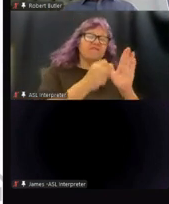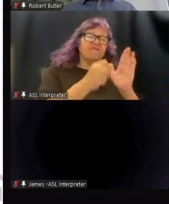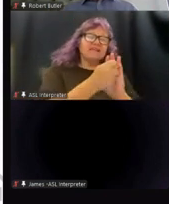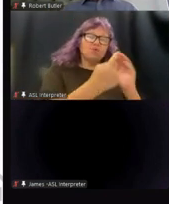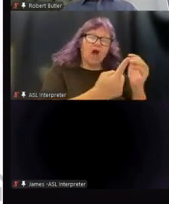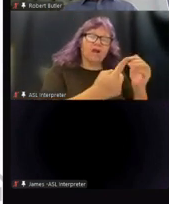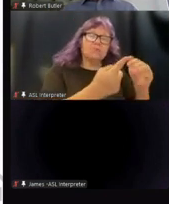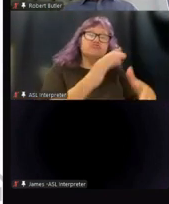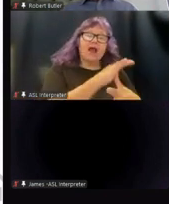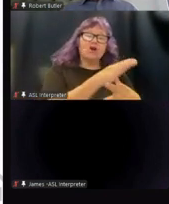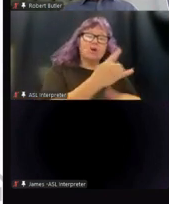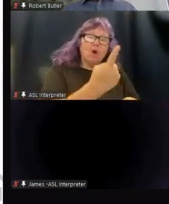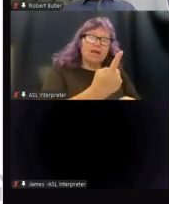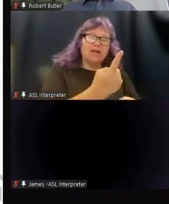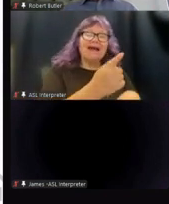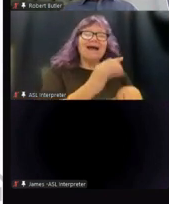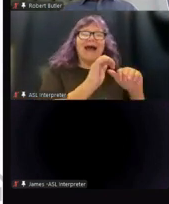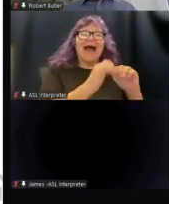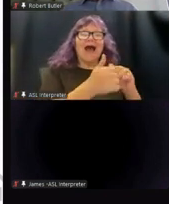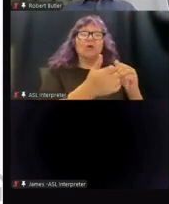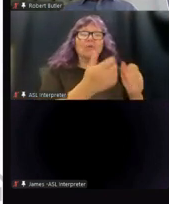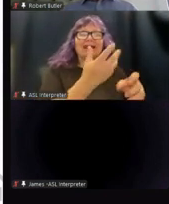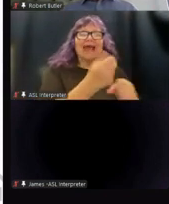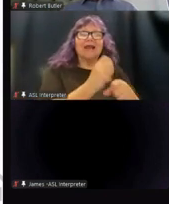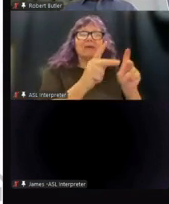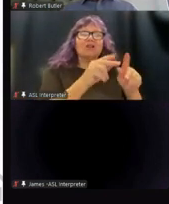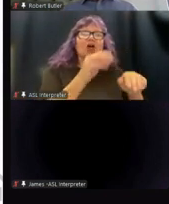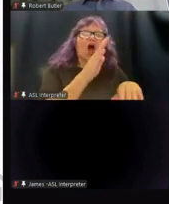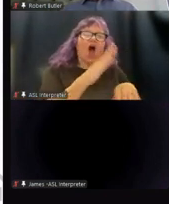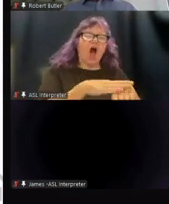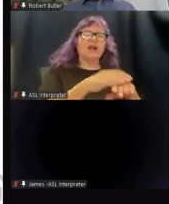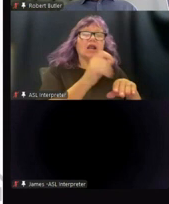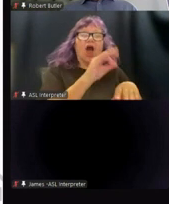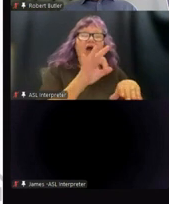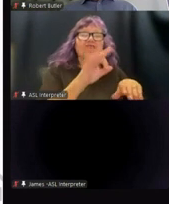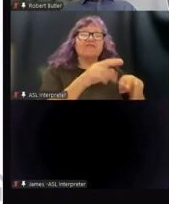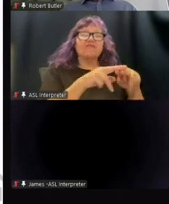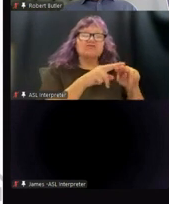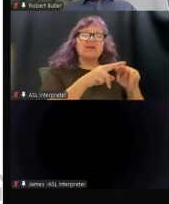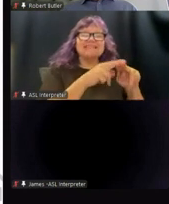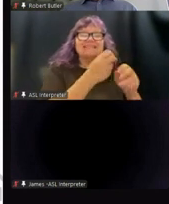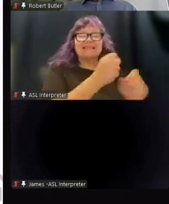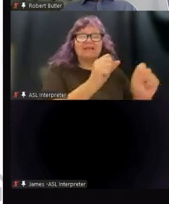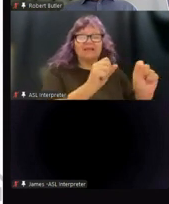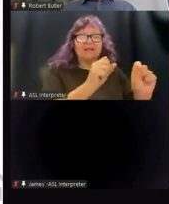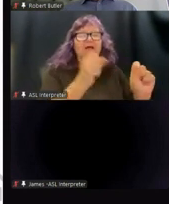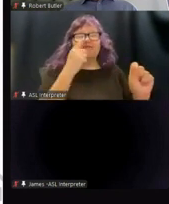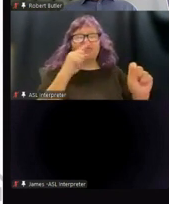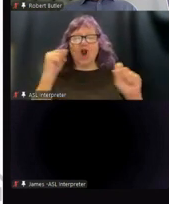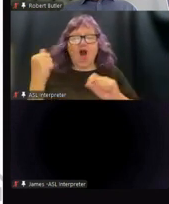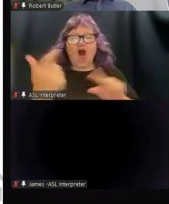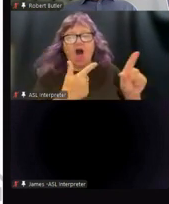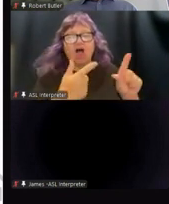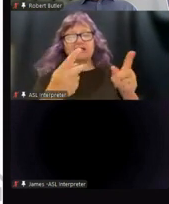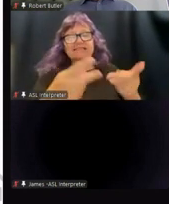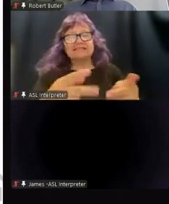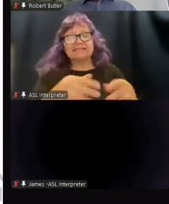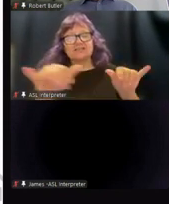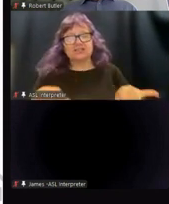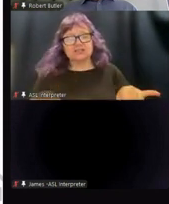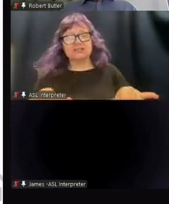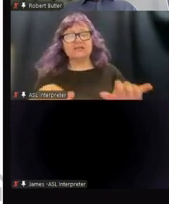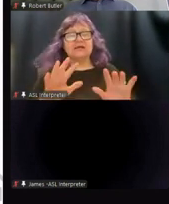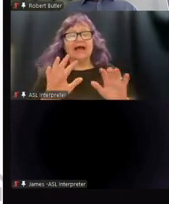is how do we get people on and off trains safely at all stations? How do we address those